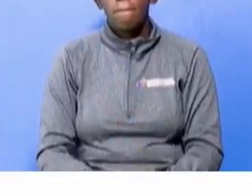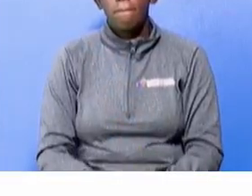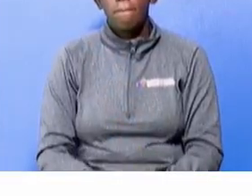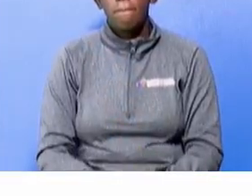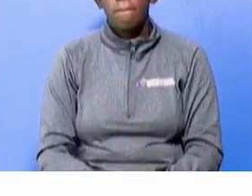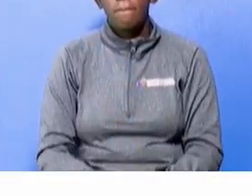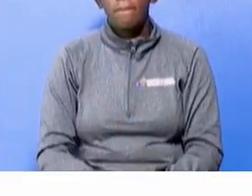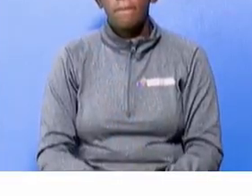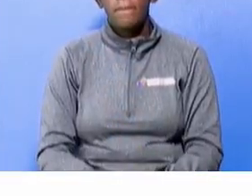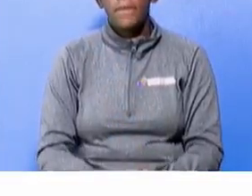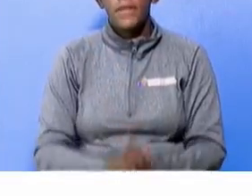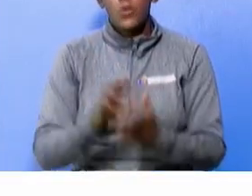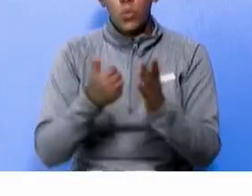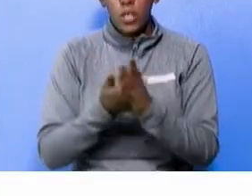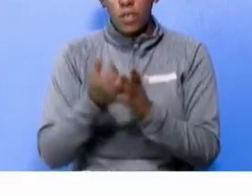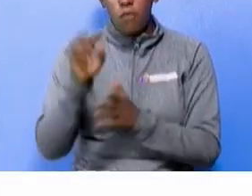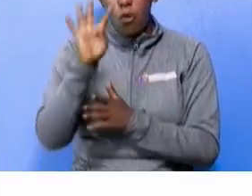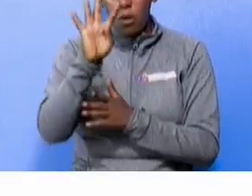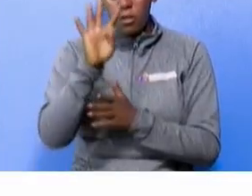Unit 4.